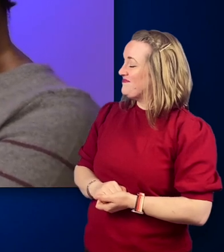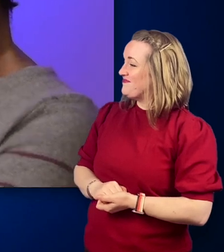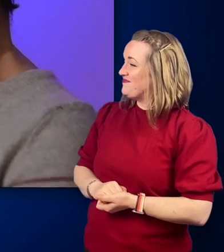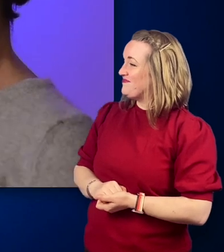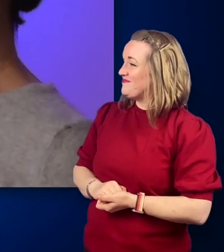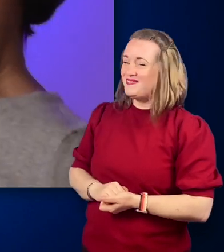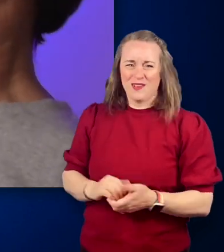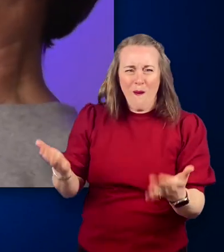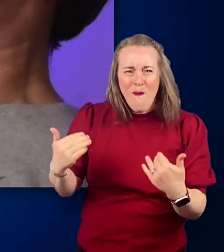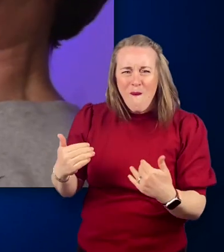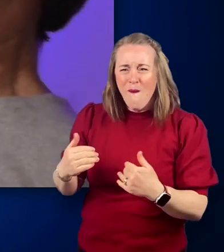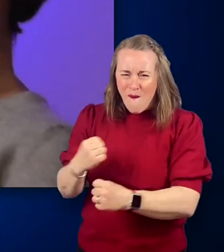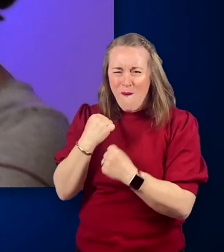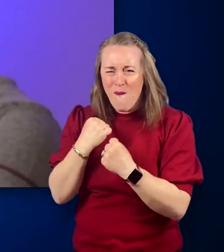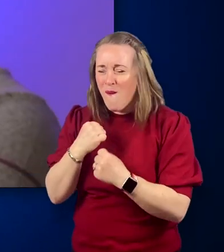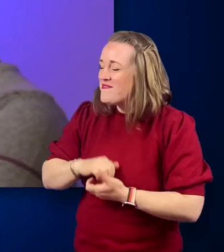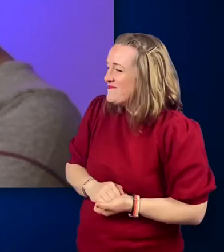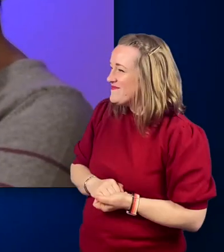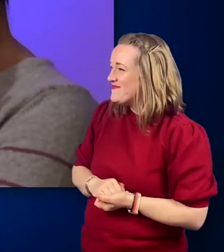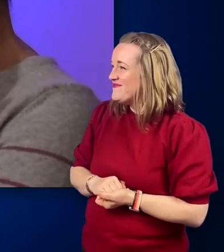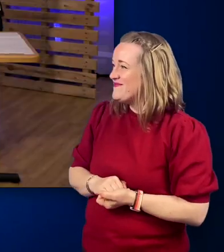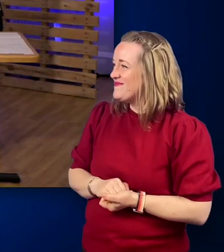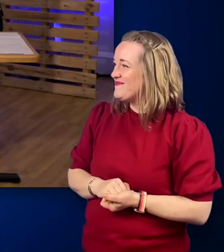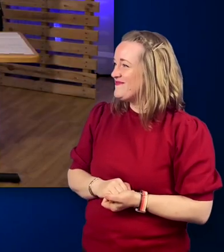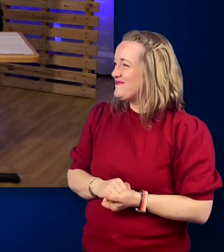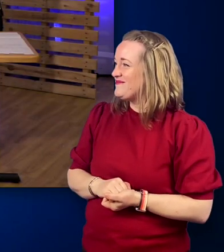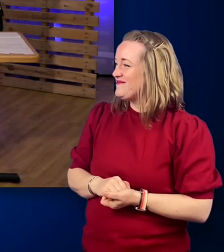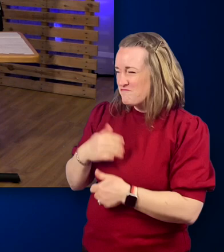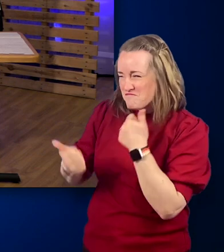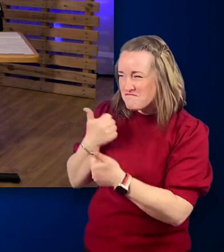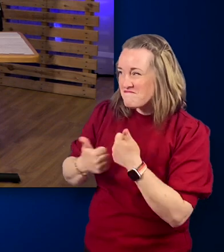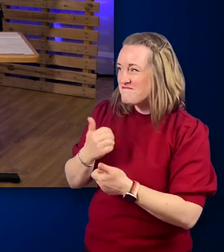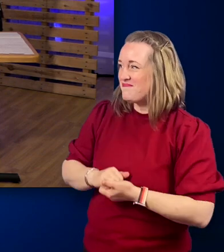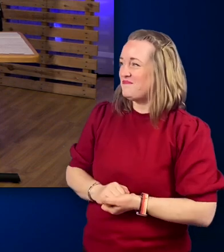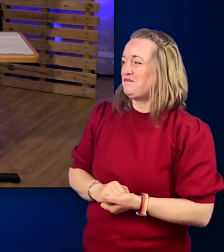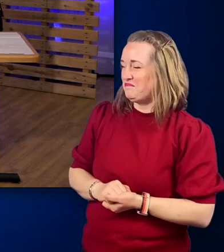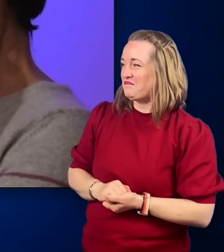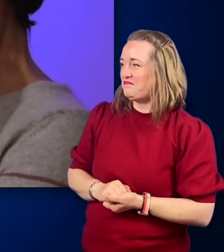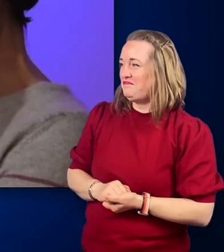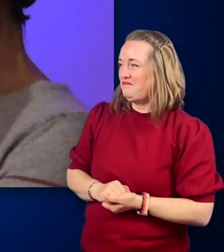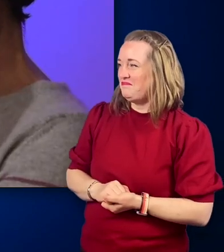Go on, Karen, you can do it. You can do it. Well done.